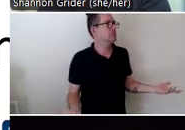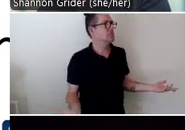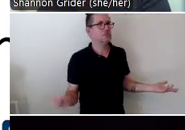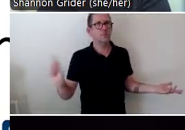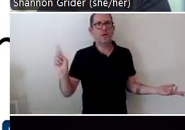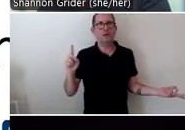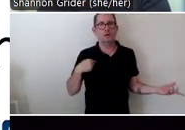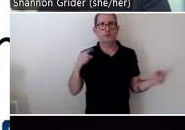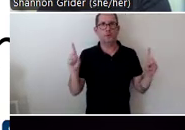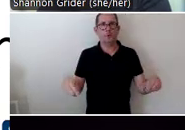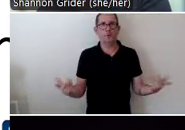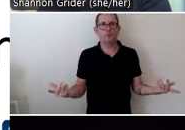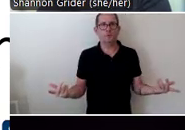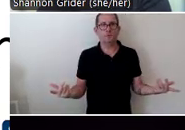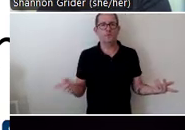generic,